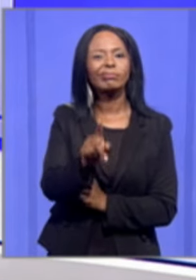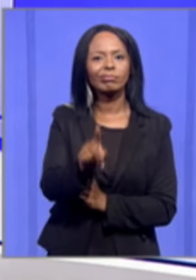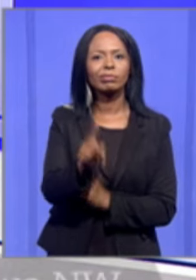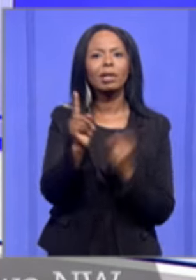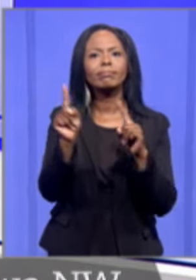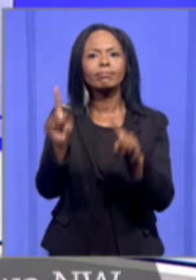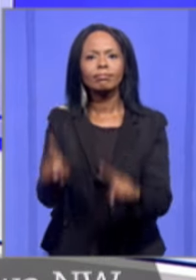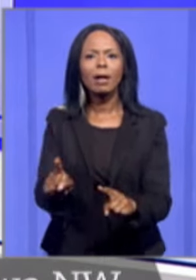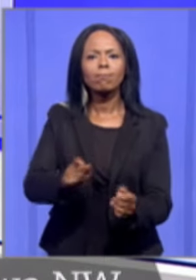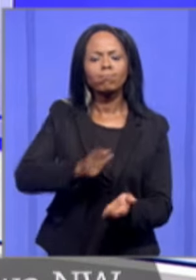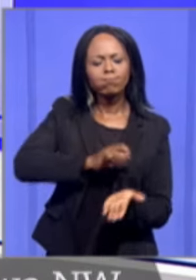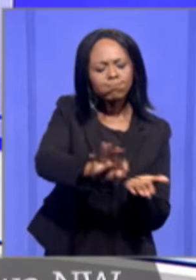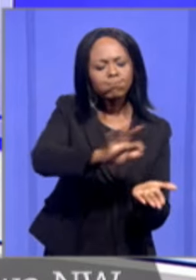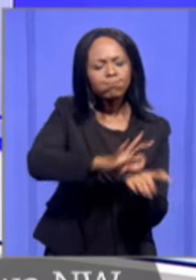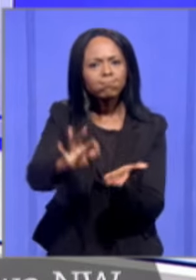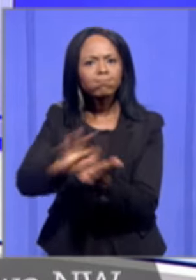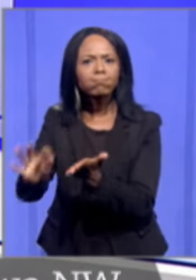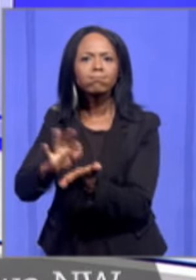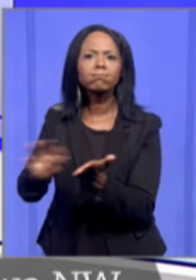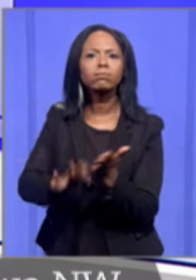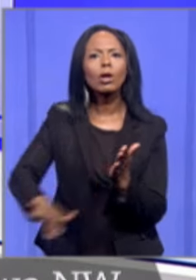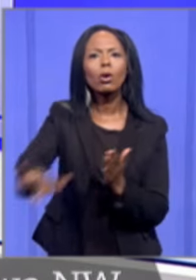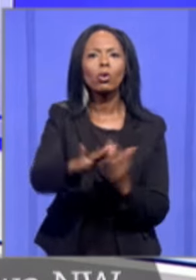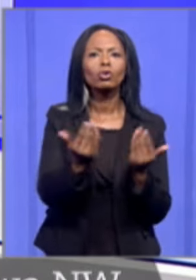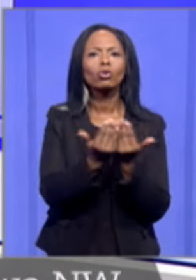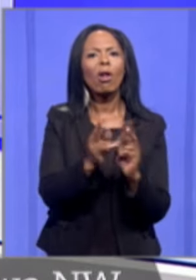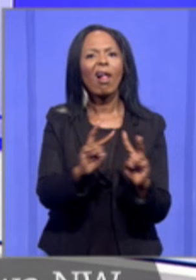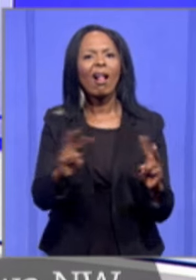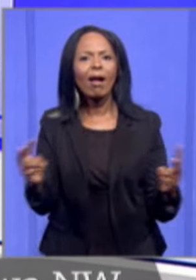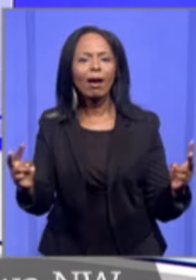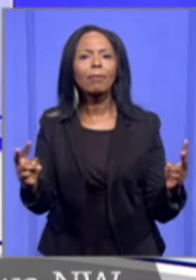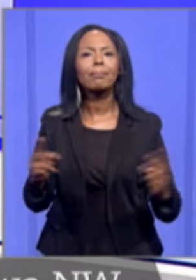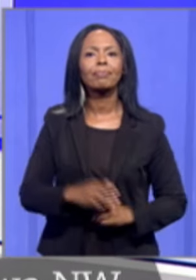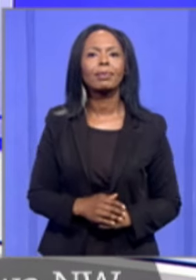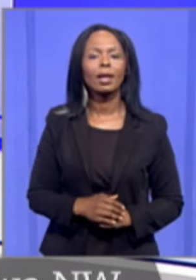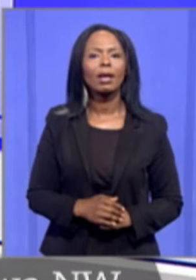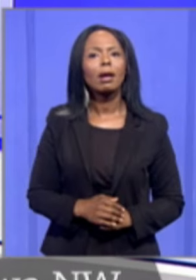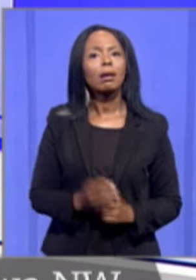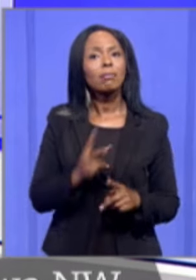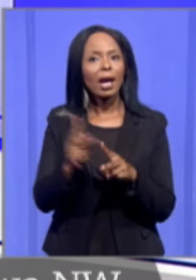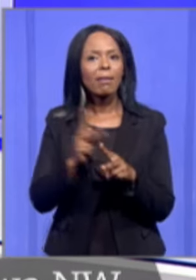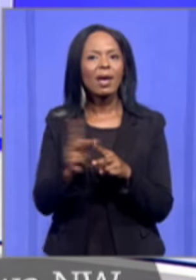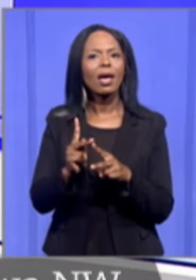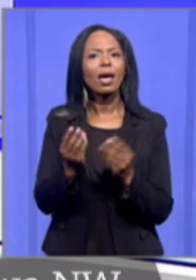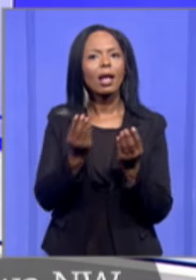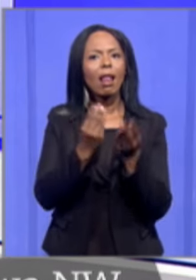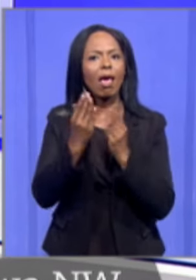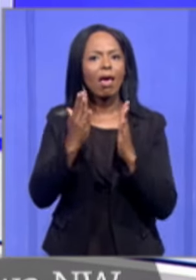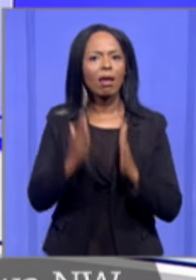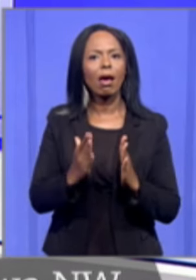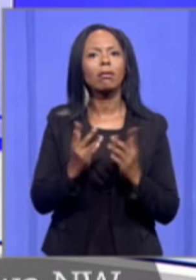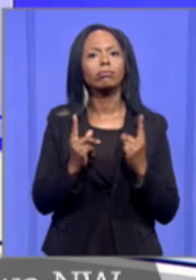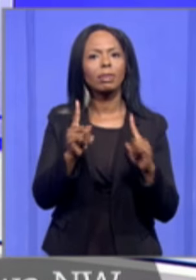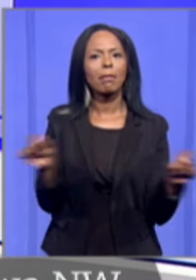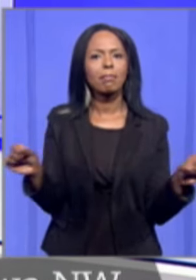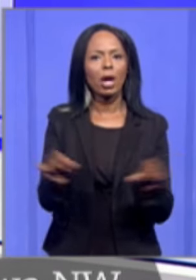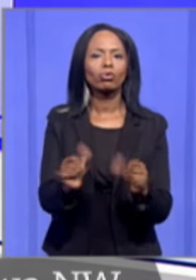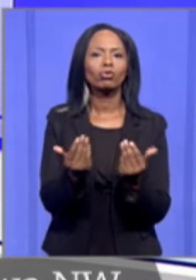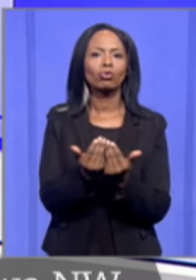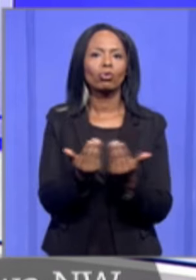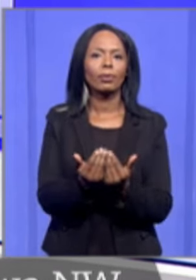ba thusa ka go tlhagola le go phepafatsa dikolo go baakanyetsa diketekete tsa baithuti ba ba thologelang kwa